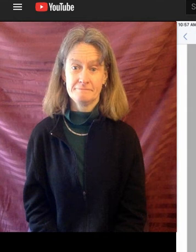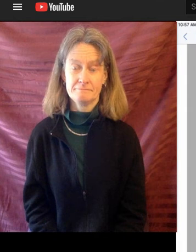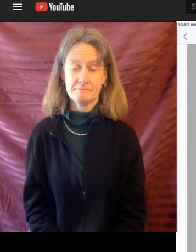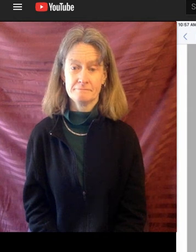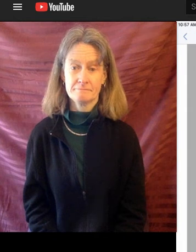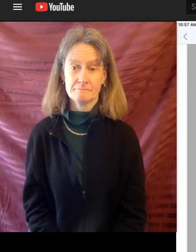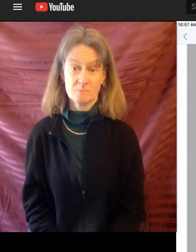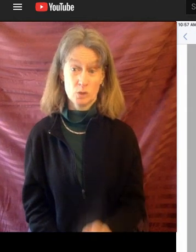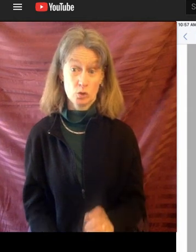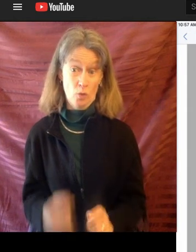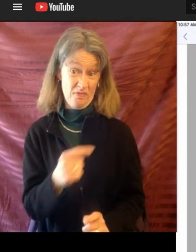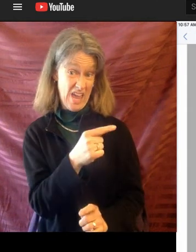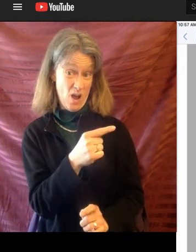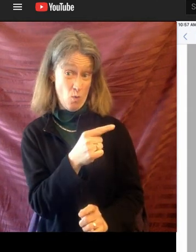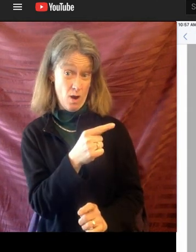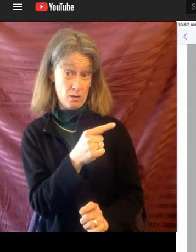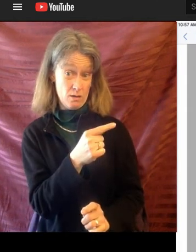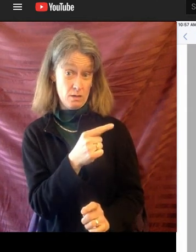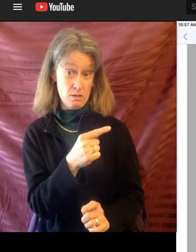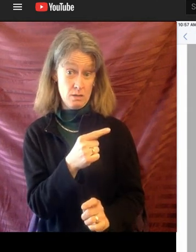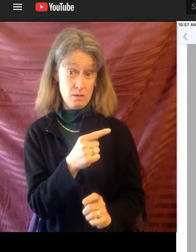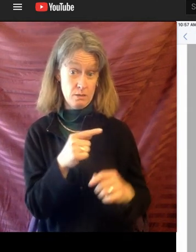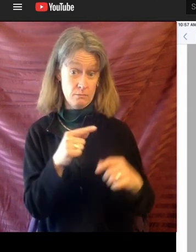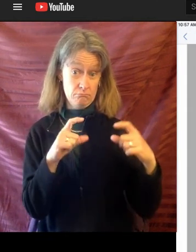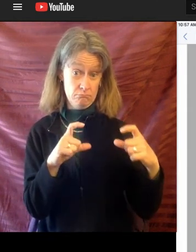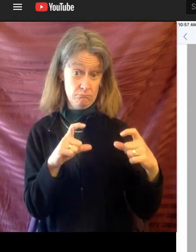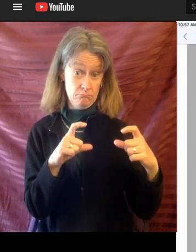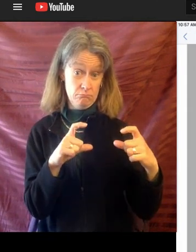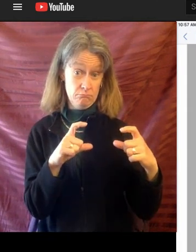So this point is at